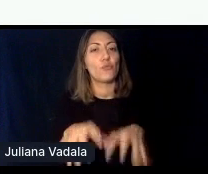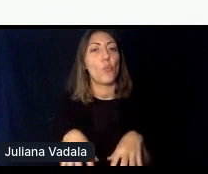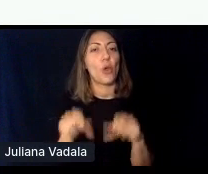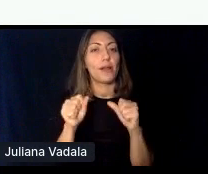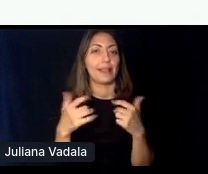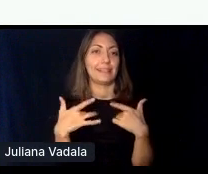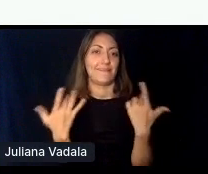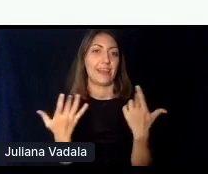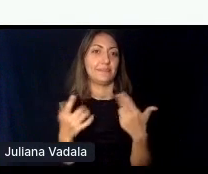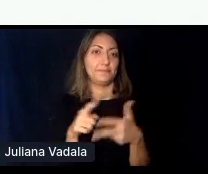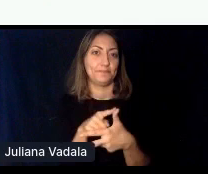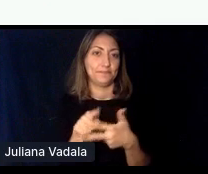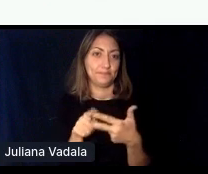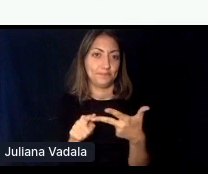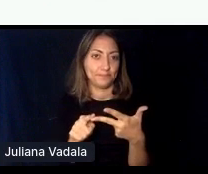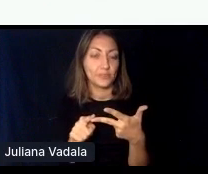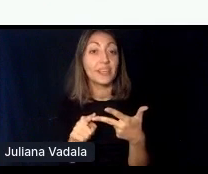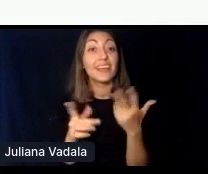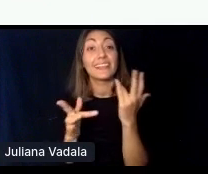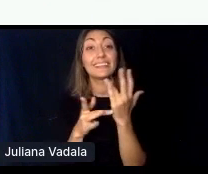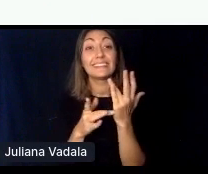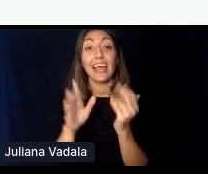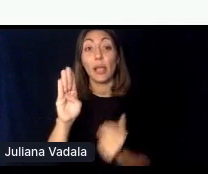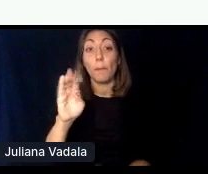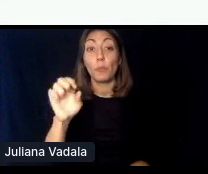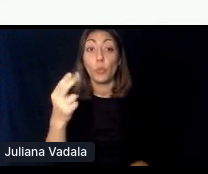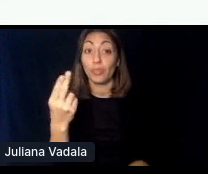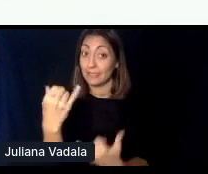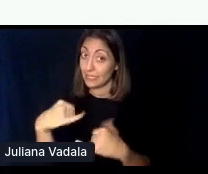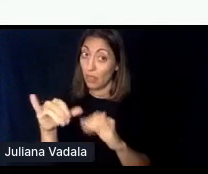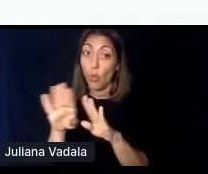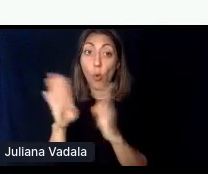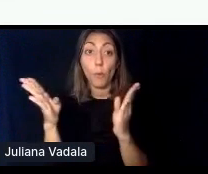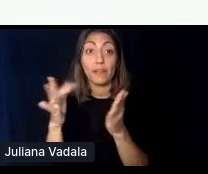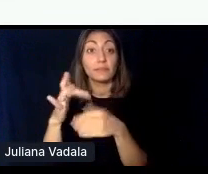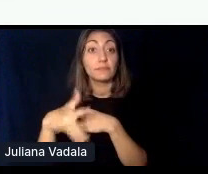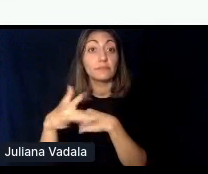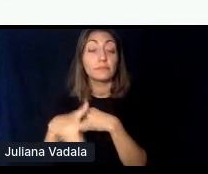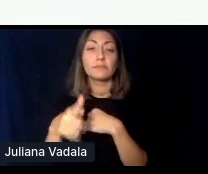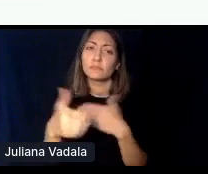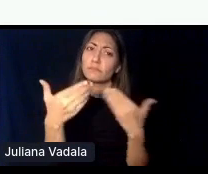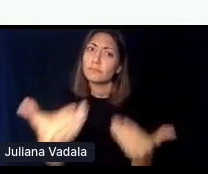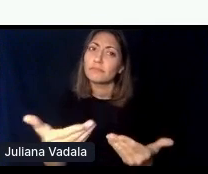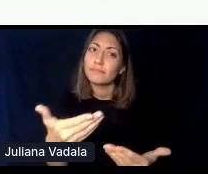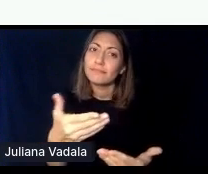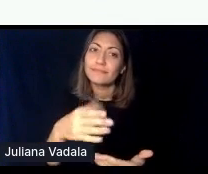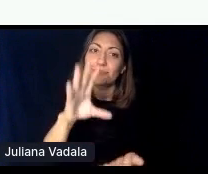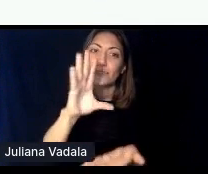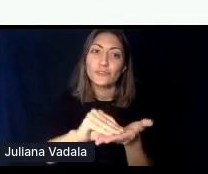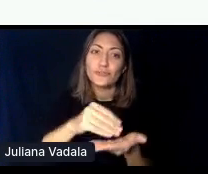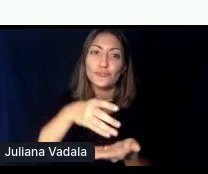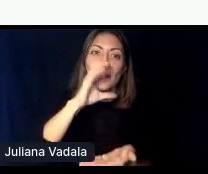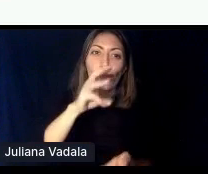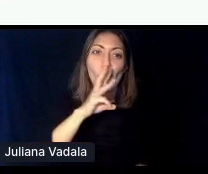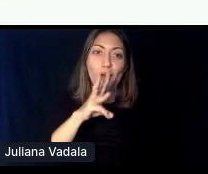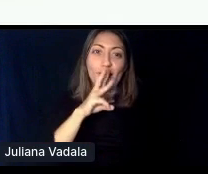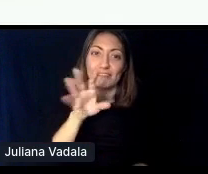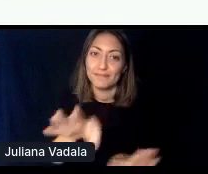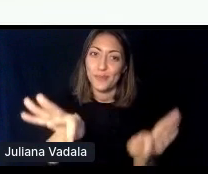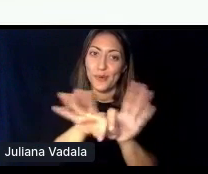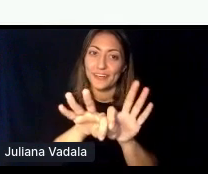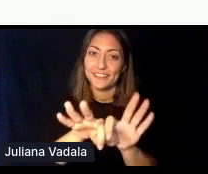please take these few minutes to go to the bathroom, drink some water. Drink some water is really important. And we will see you in the